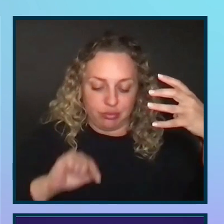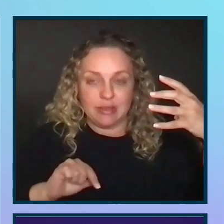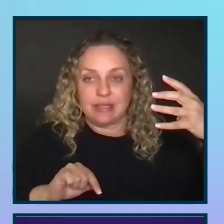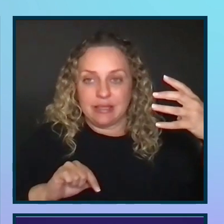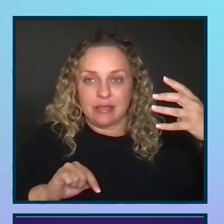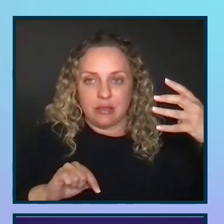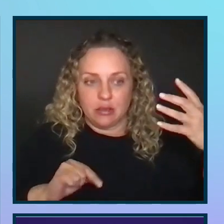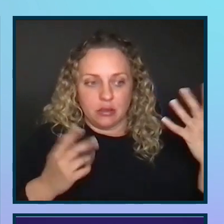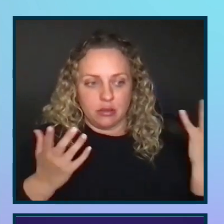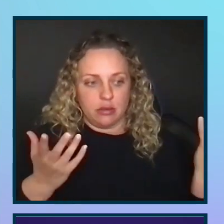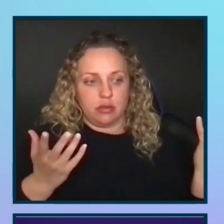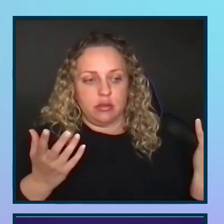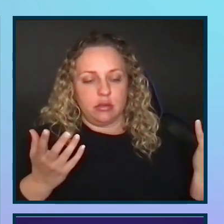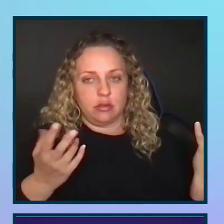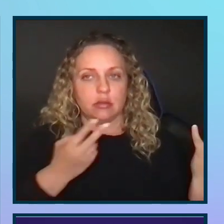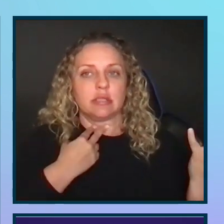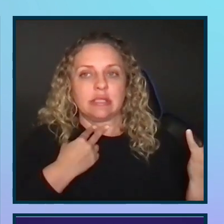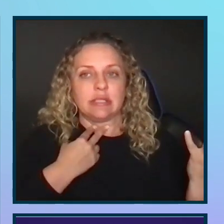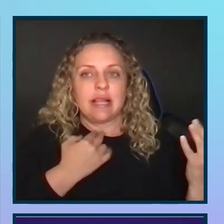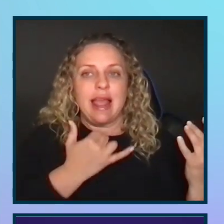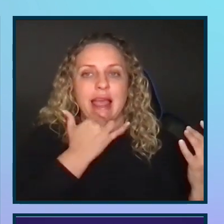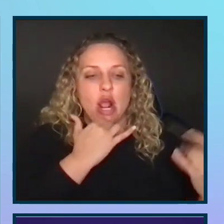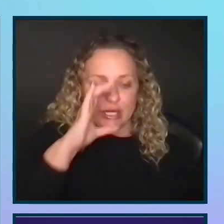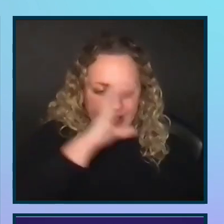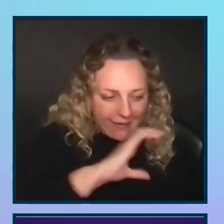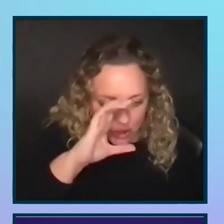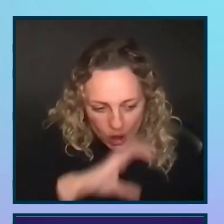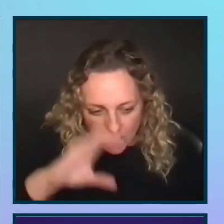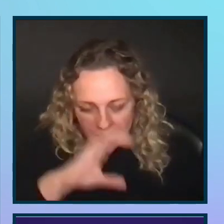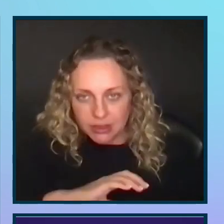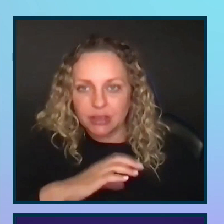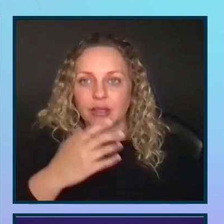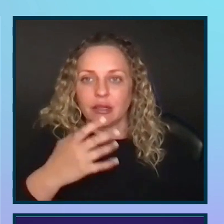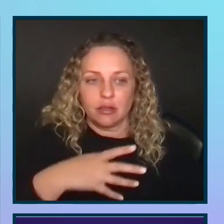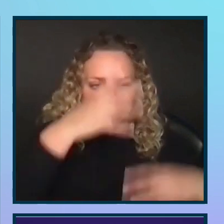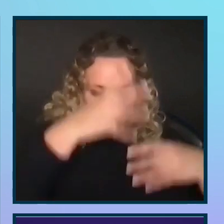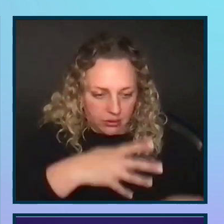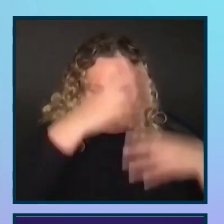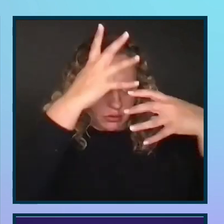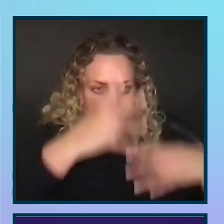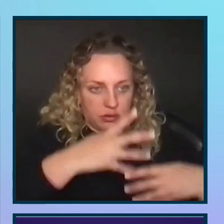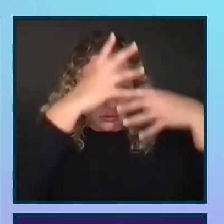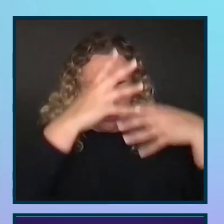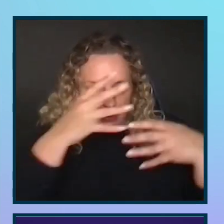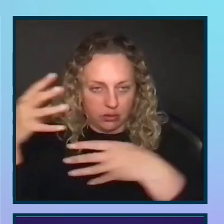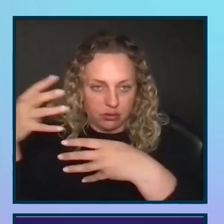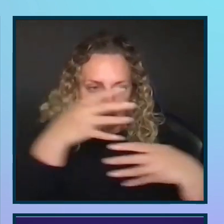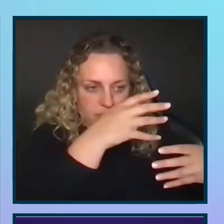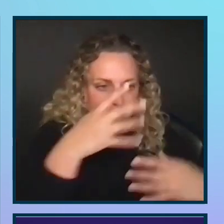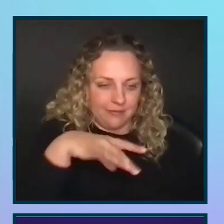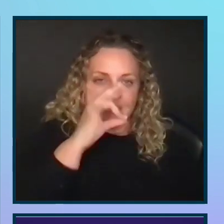are left on what I like to call an error scavenger hunt. So they're forced to scroll up, scroll down, scroll all over the place to try to find the